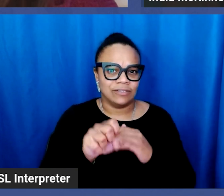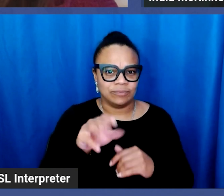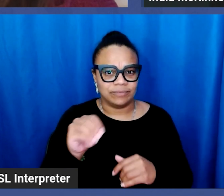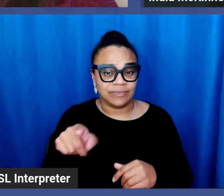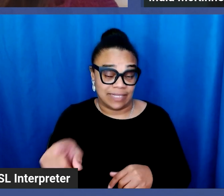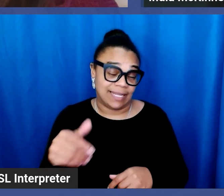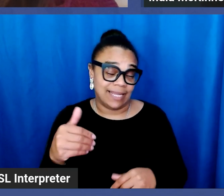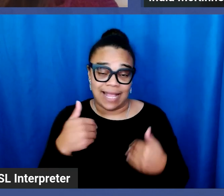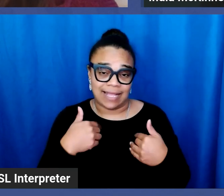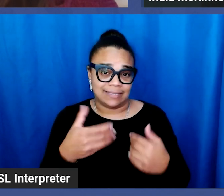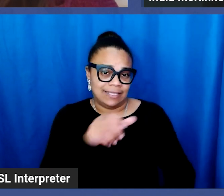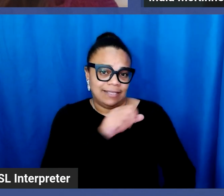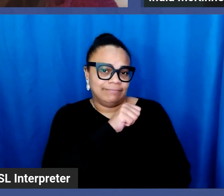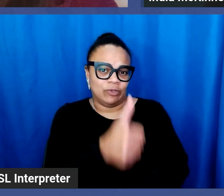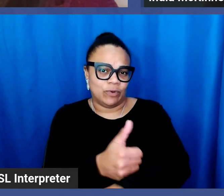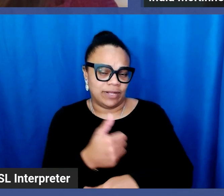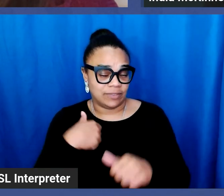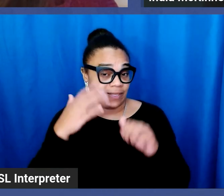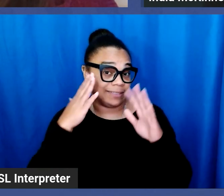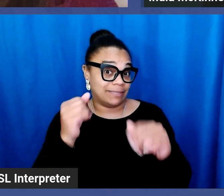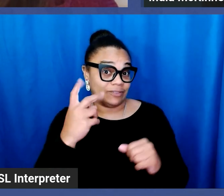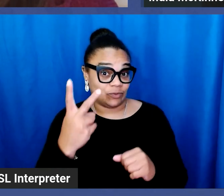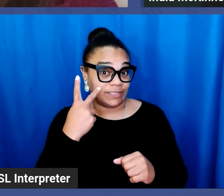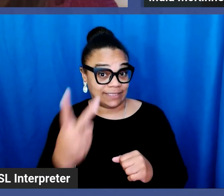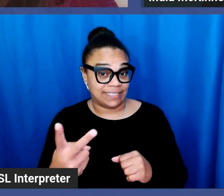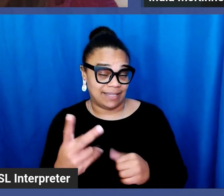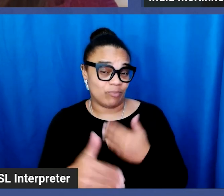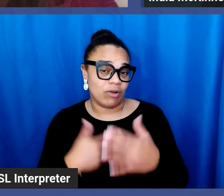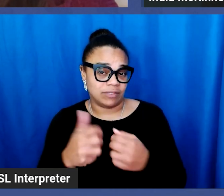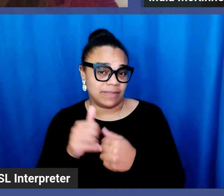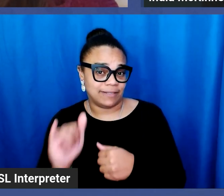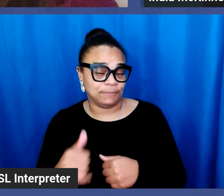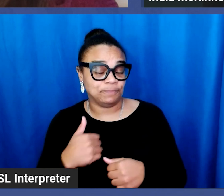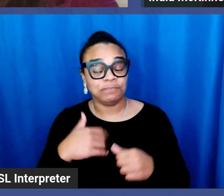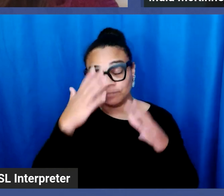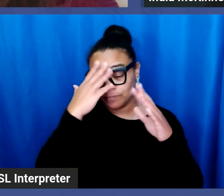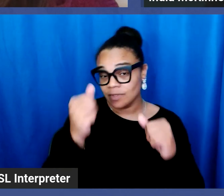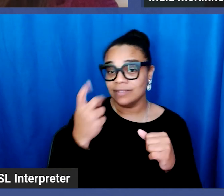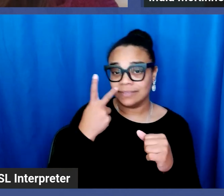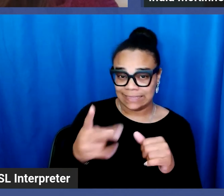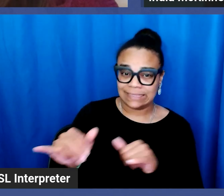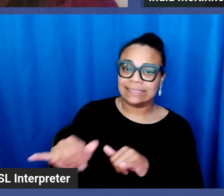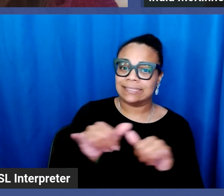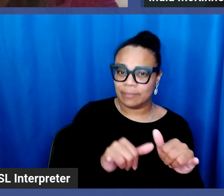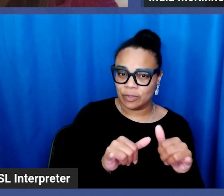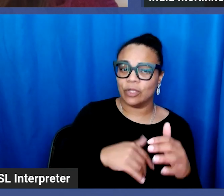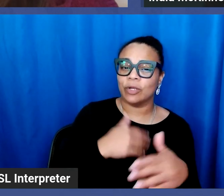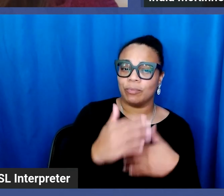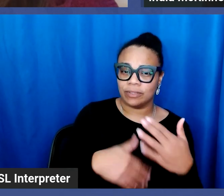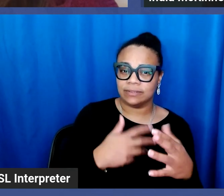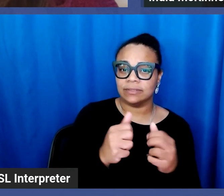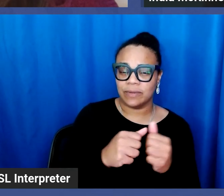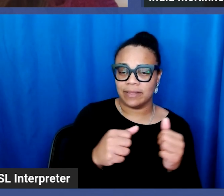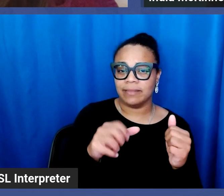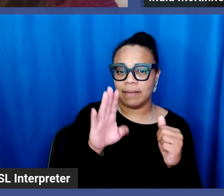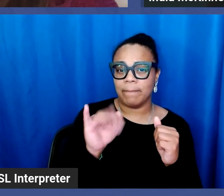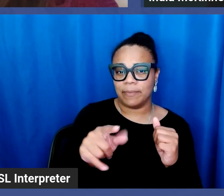he's got the gavel. So I expect to see movement on that. I expect to see similar movement of similar bills on the